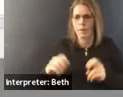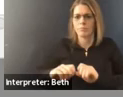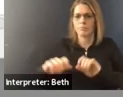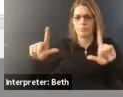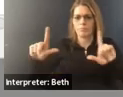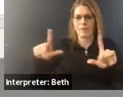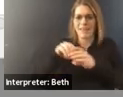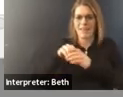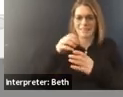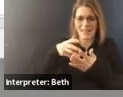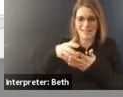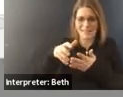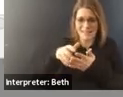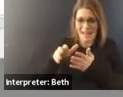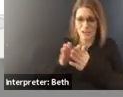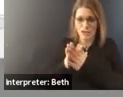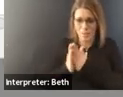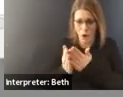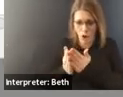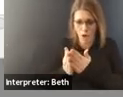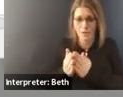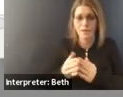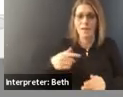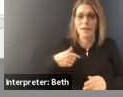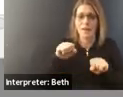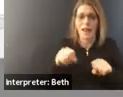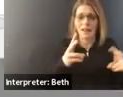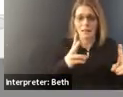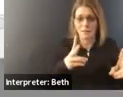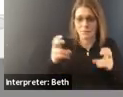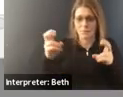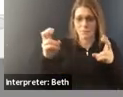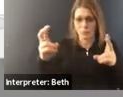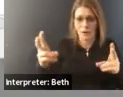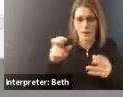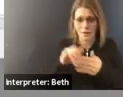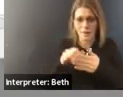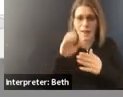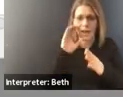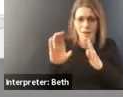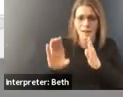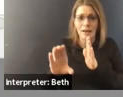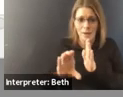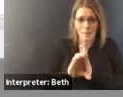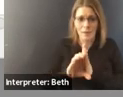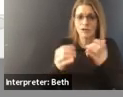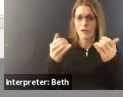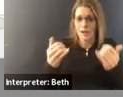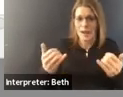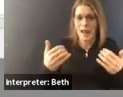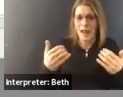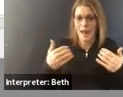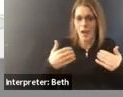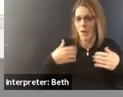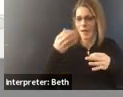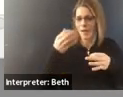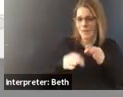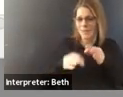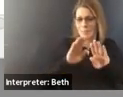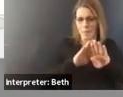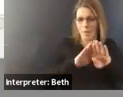I'm able to bring that in. And now I've got a simple layer that